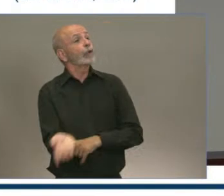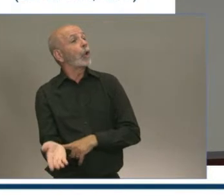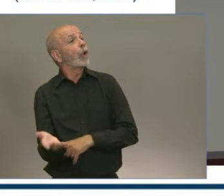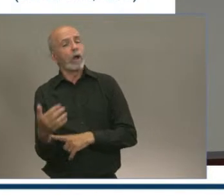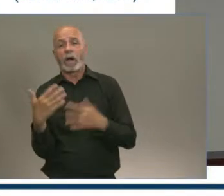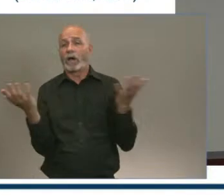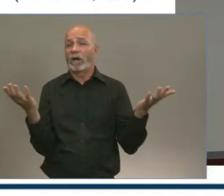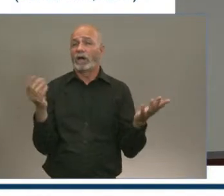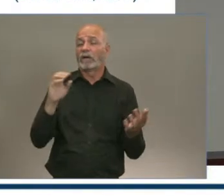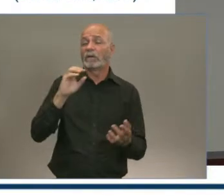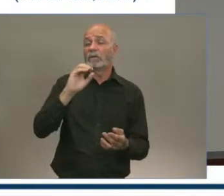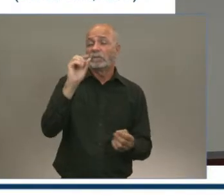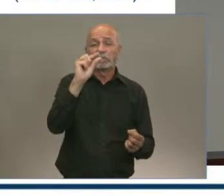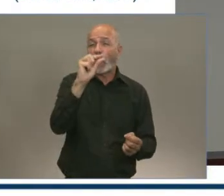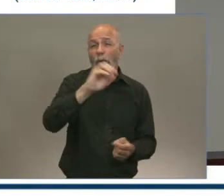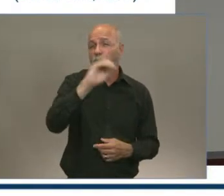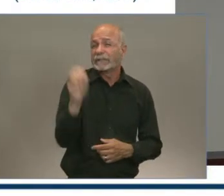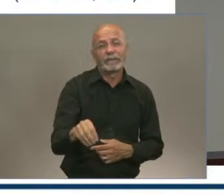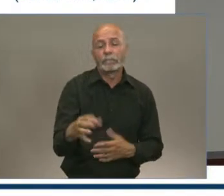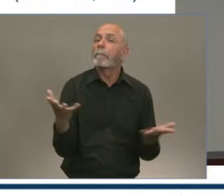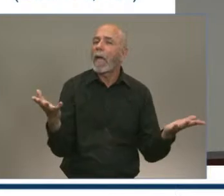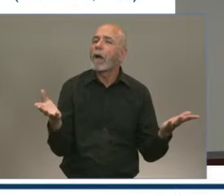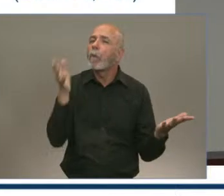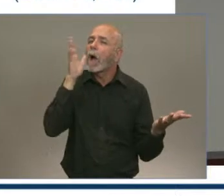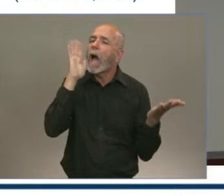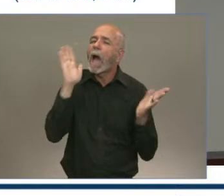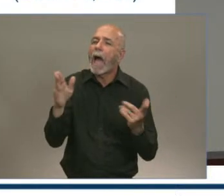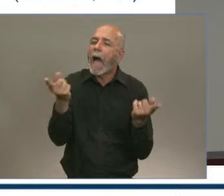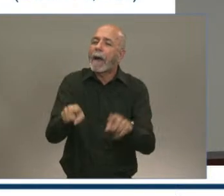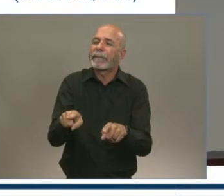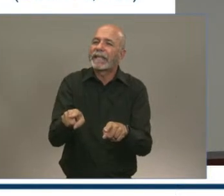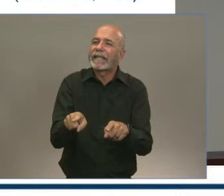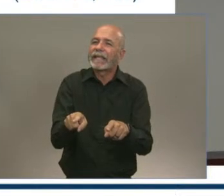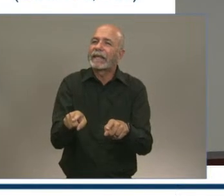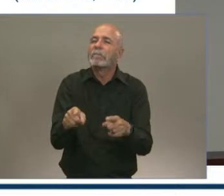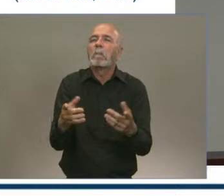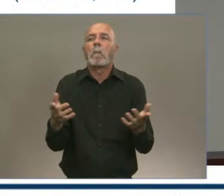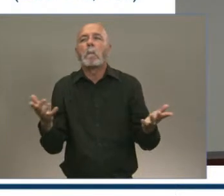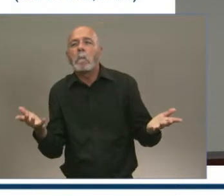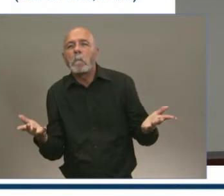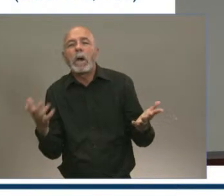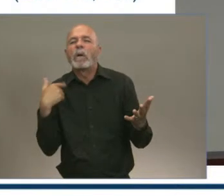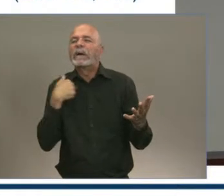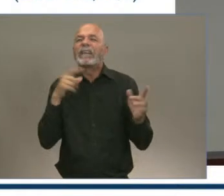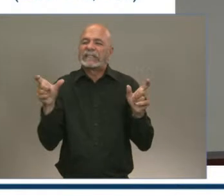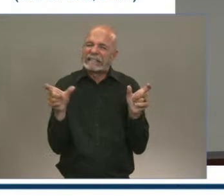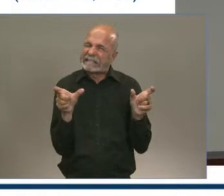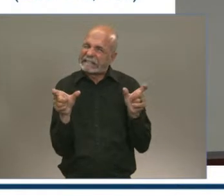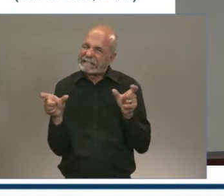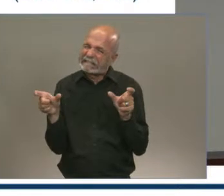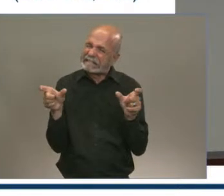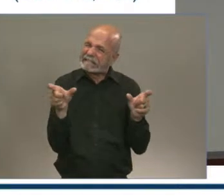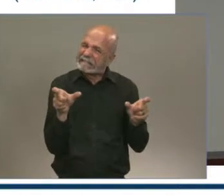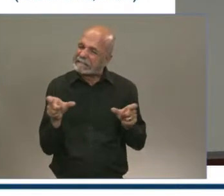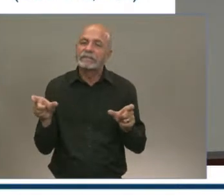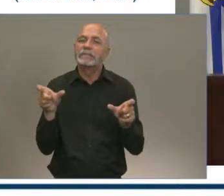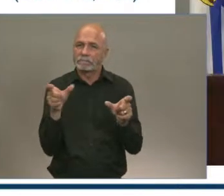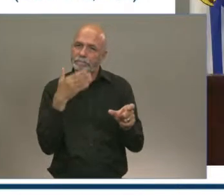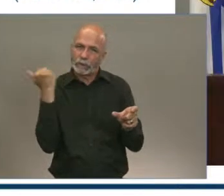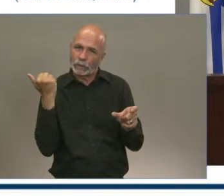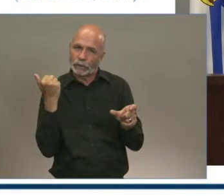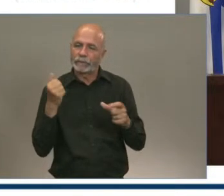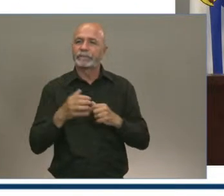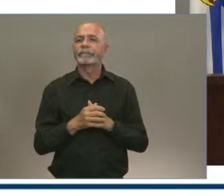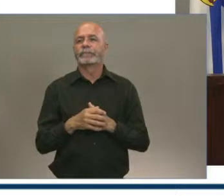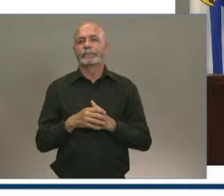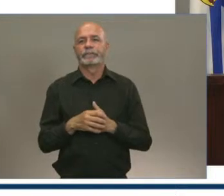breakthrough cases, but it also confirms the high level of protection that comes as people are vaccinated. Moving on, we'll